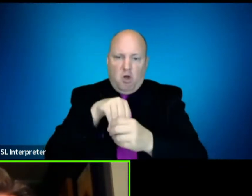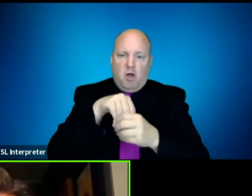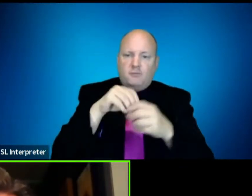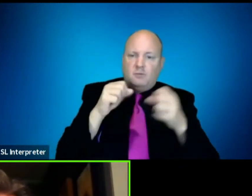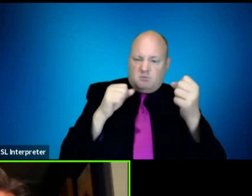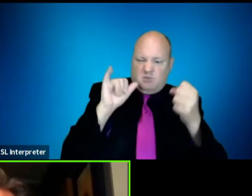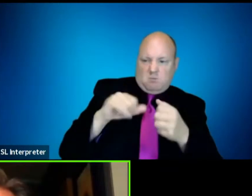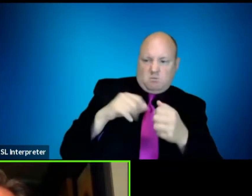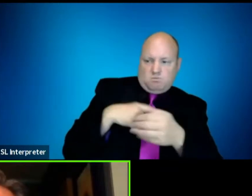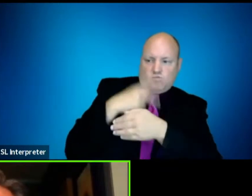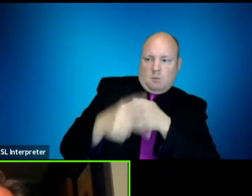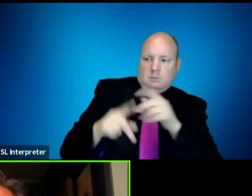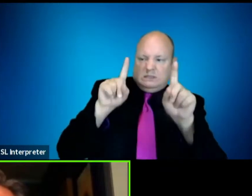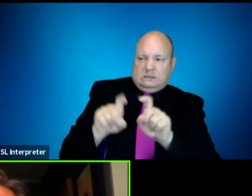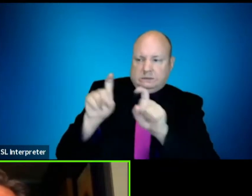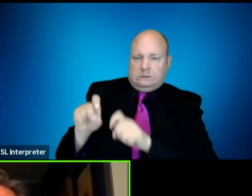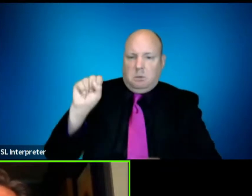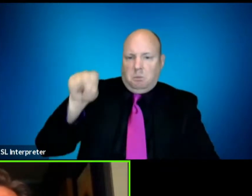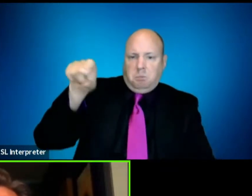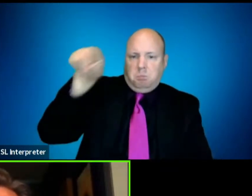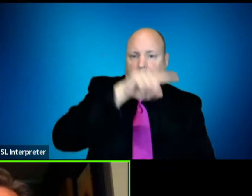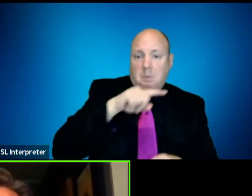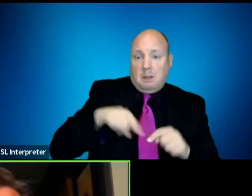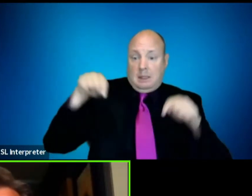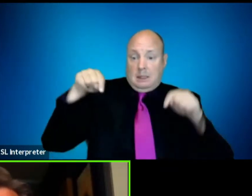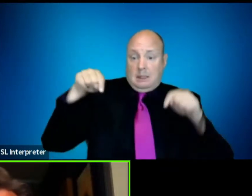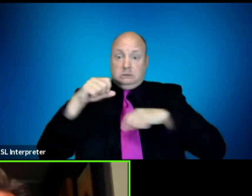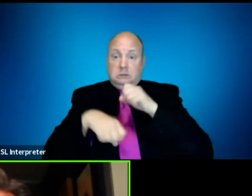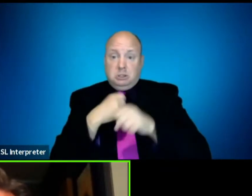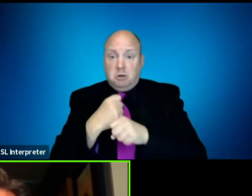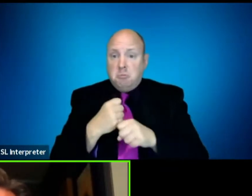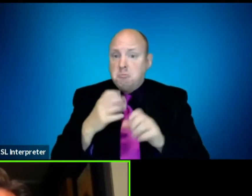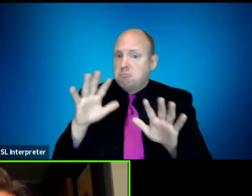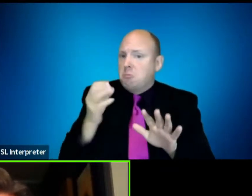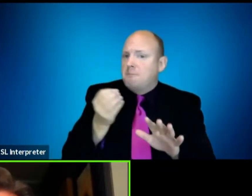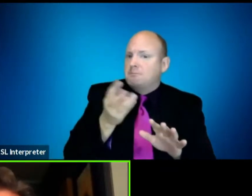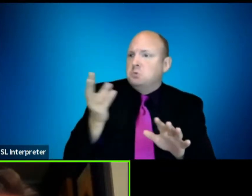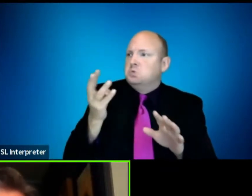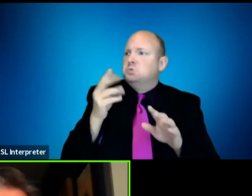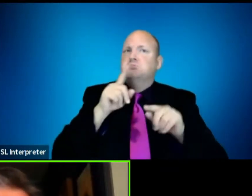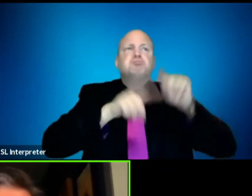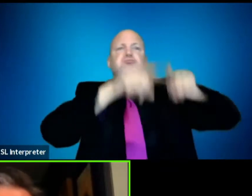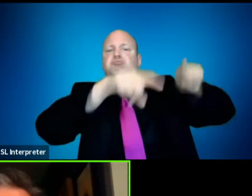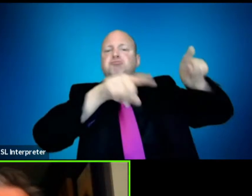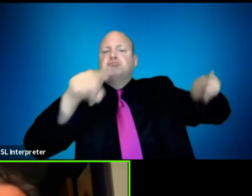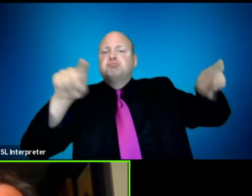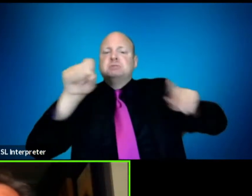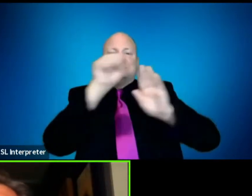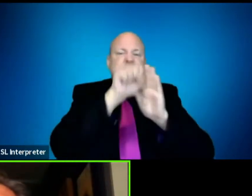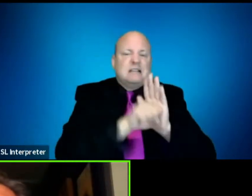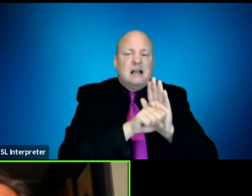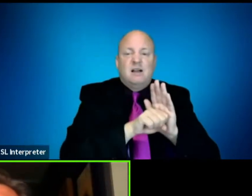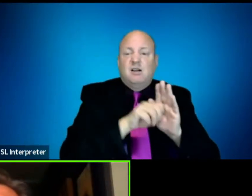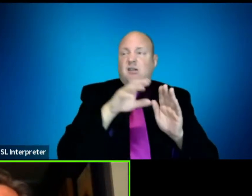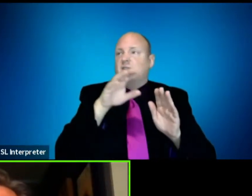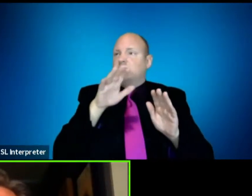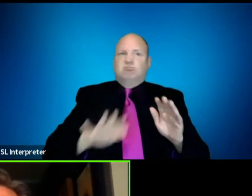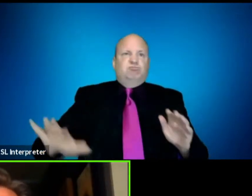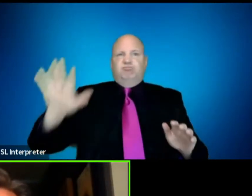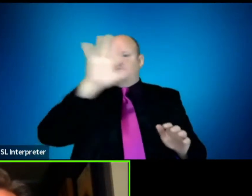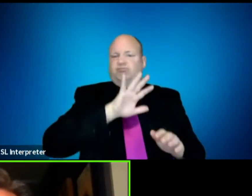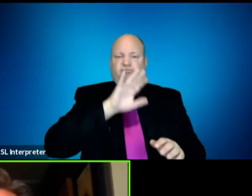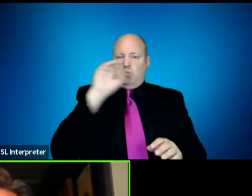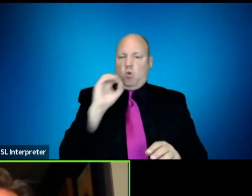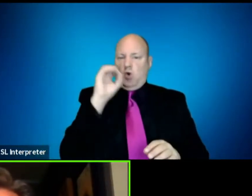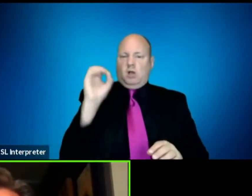that have participated. They've kind of ranged across the state. I don't know about clustering, but hopefully we